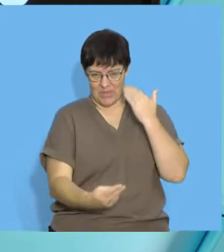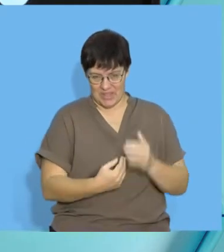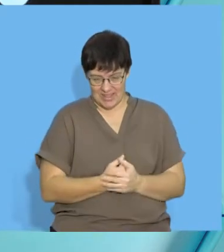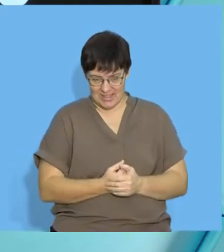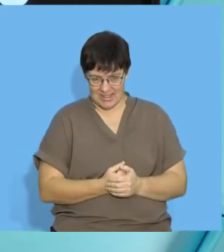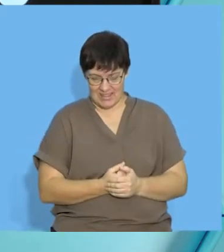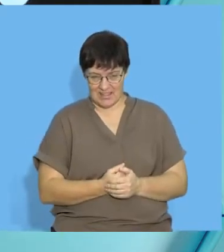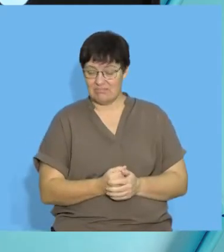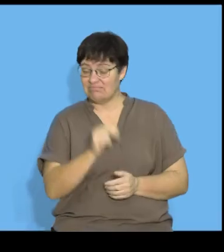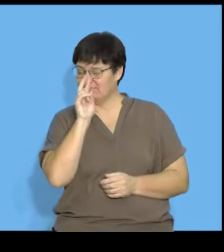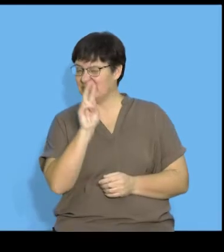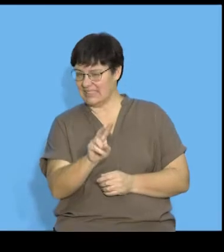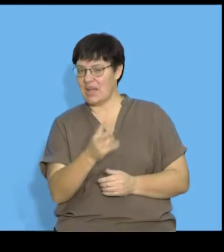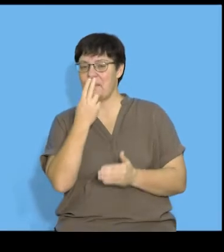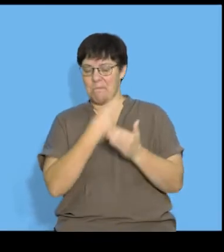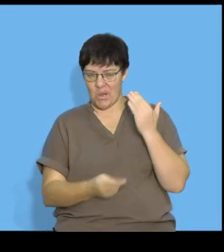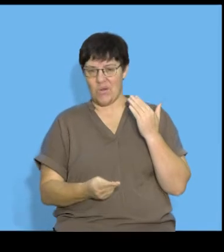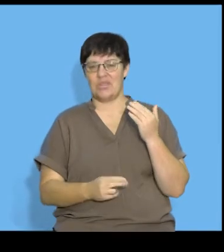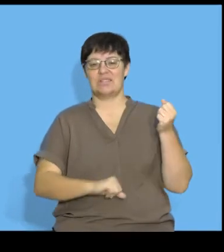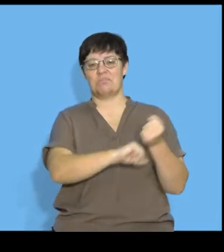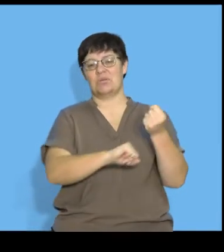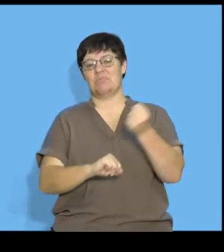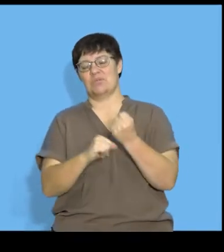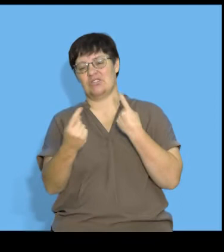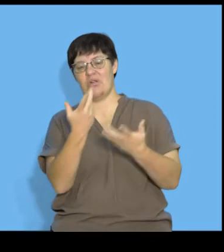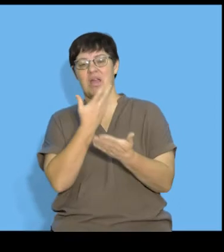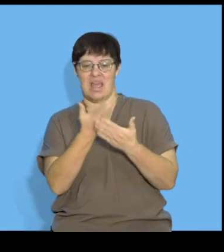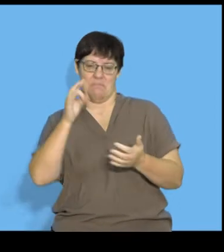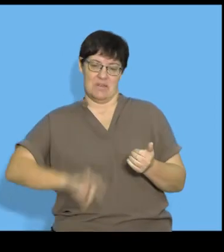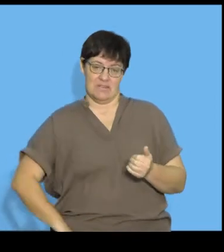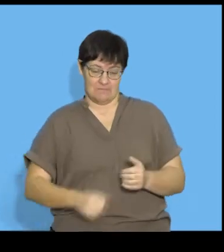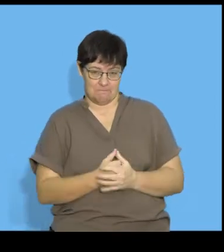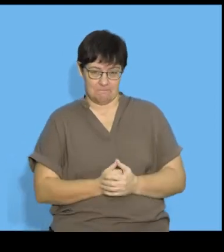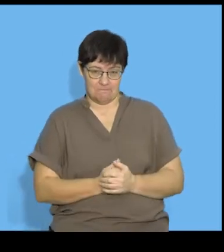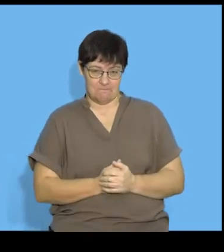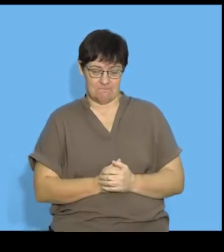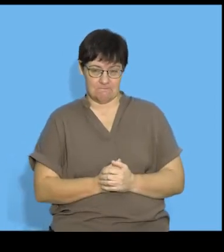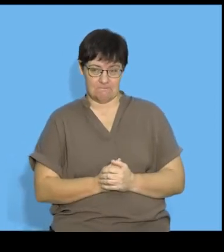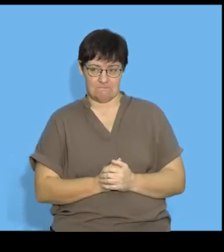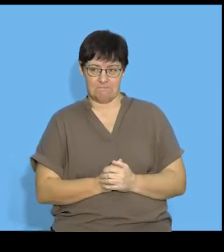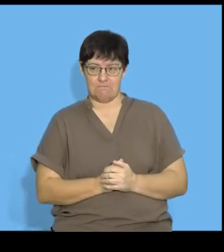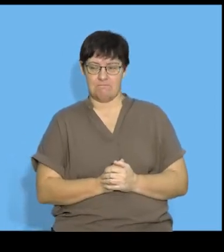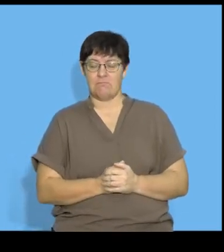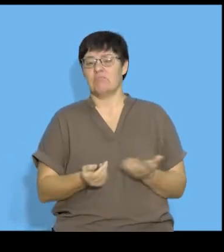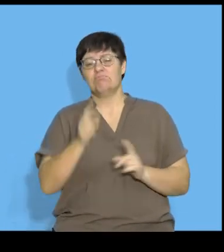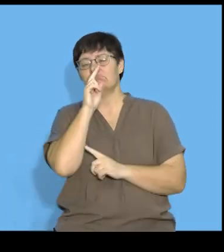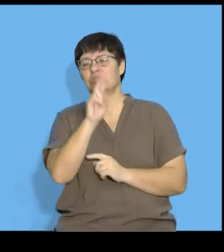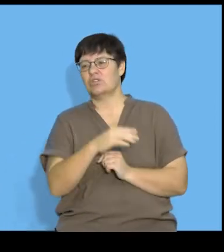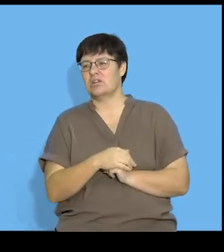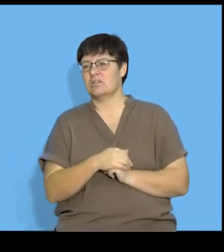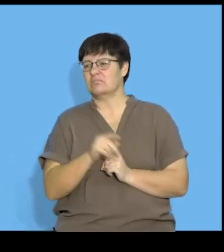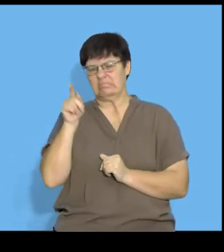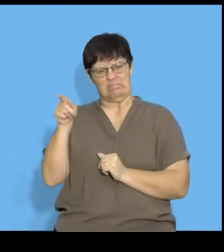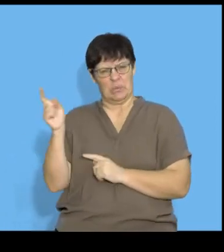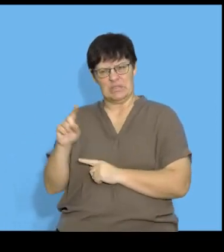here, both need each other to benefit. Okay, guys, now when we look at I don't know if you know what this is.